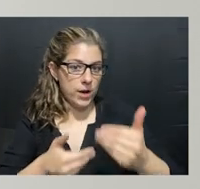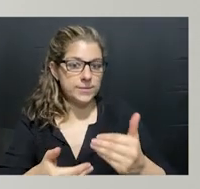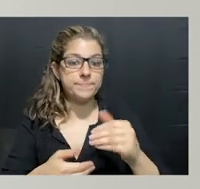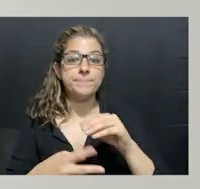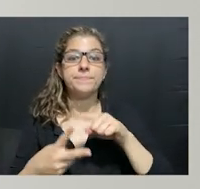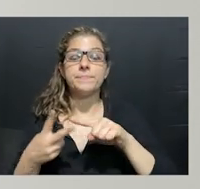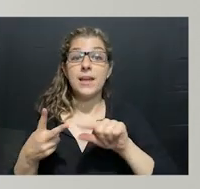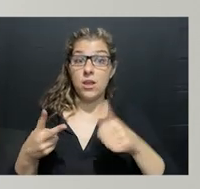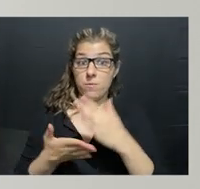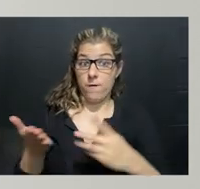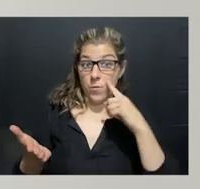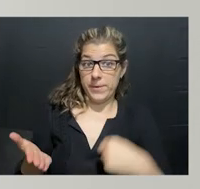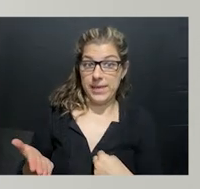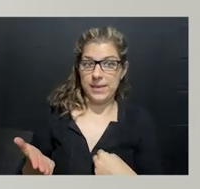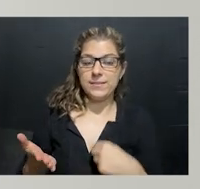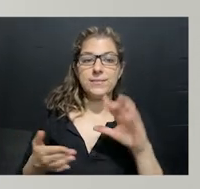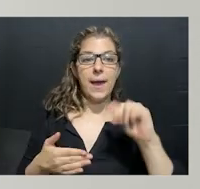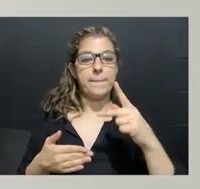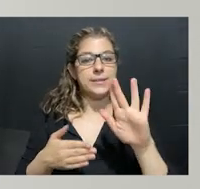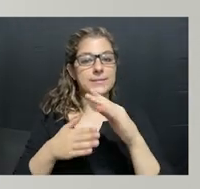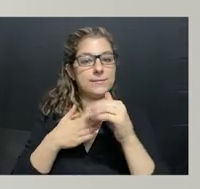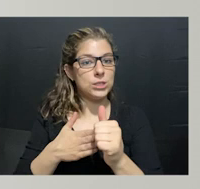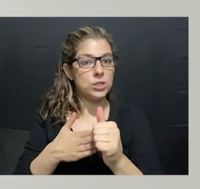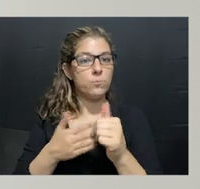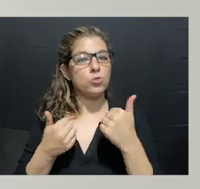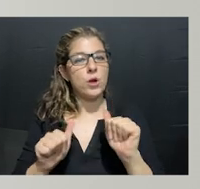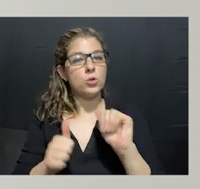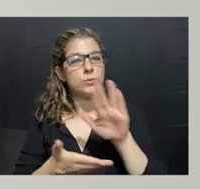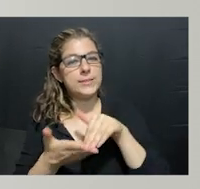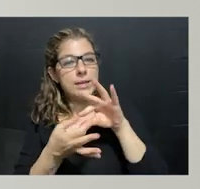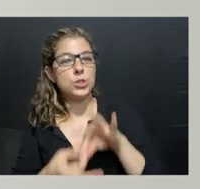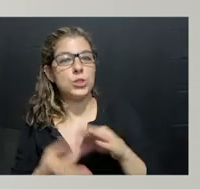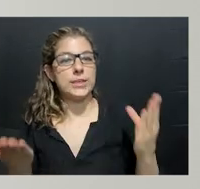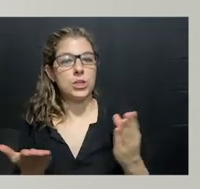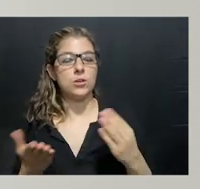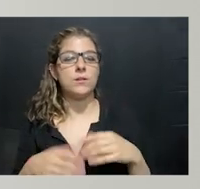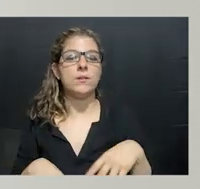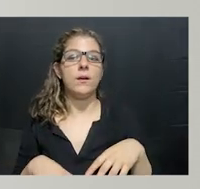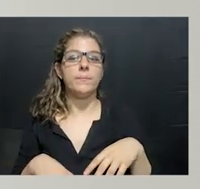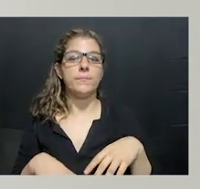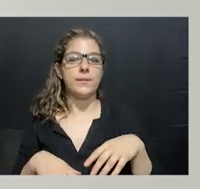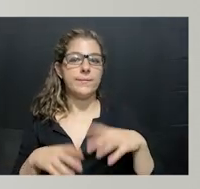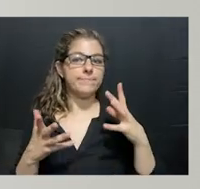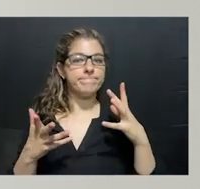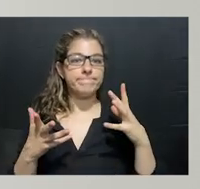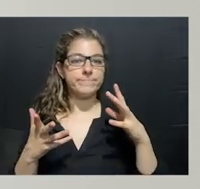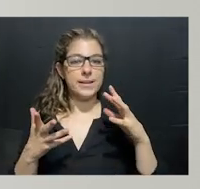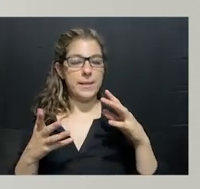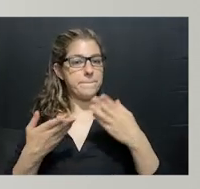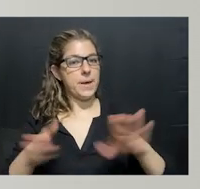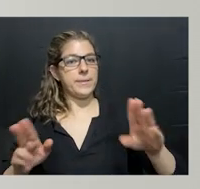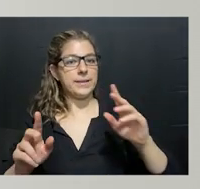key component for me of CAHPS leadership and what we're trying to center in the animated public debate